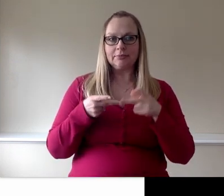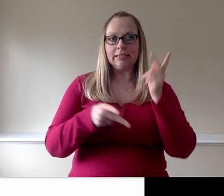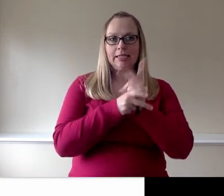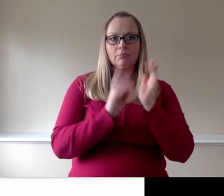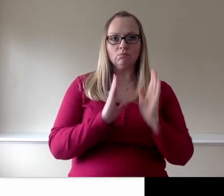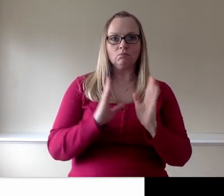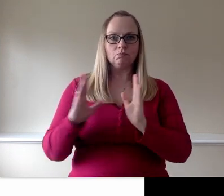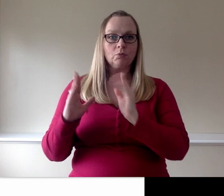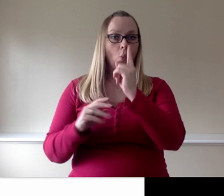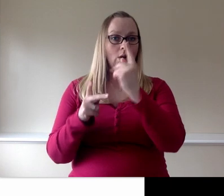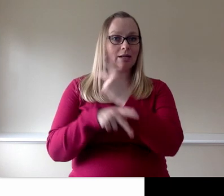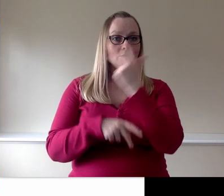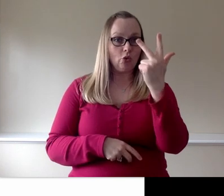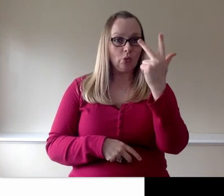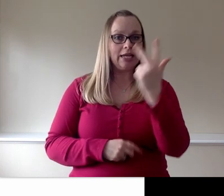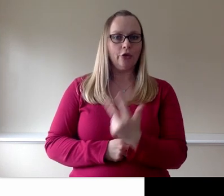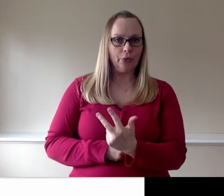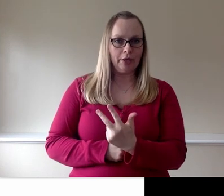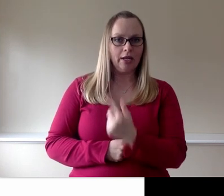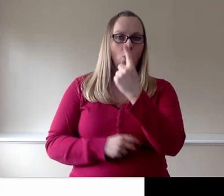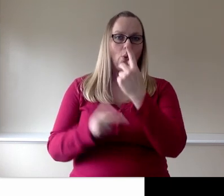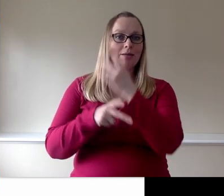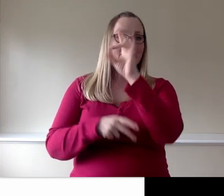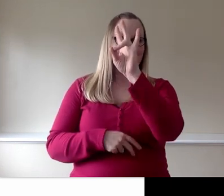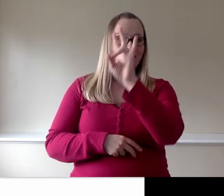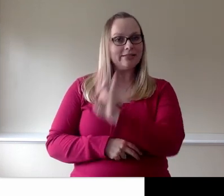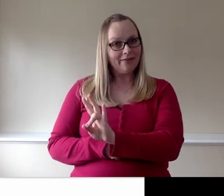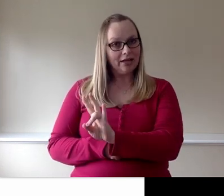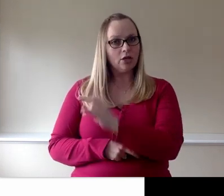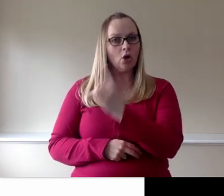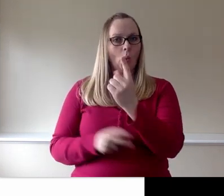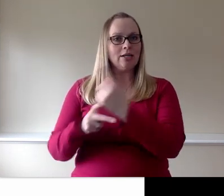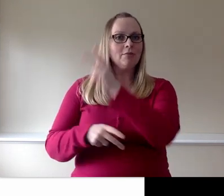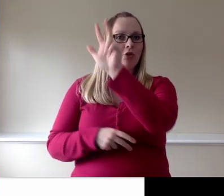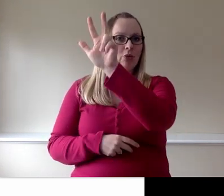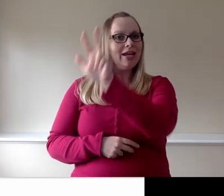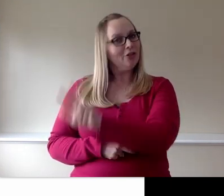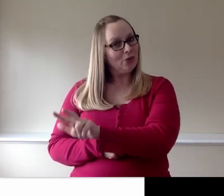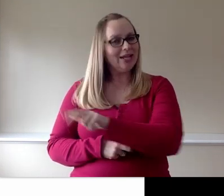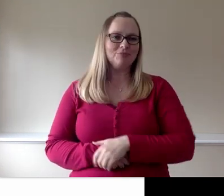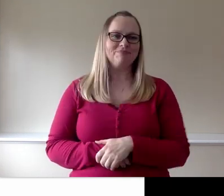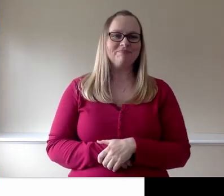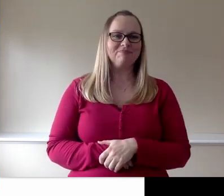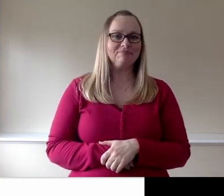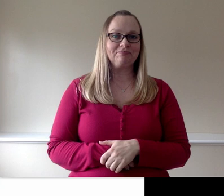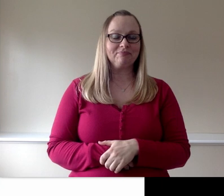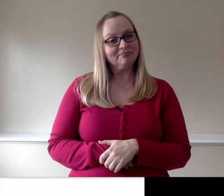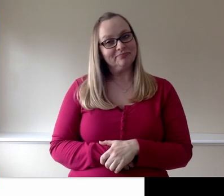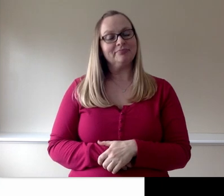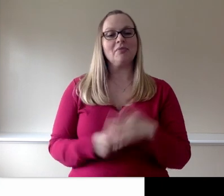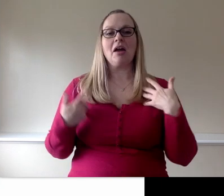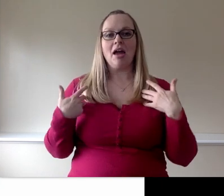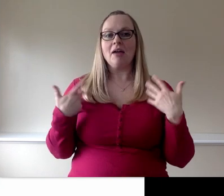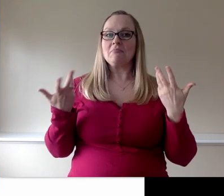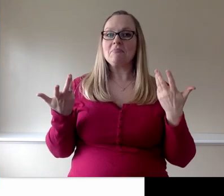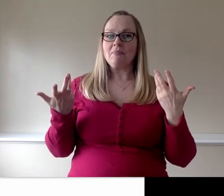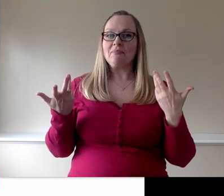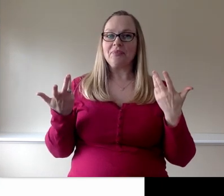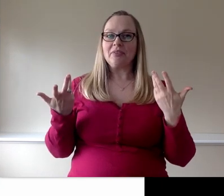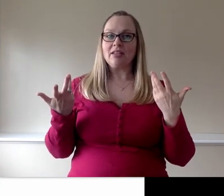1 times 3 is 3, 1 times 7 is 7, and 1 times 3 is 3. So I was sure to multiply this